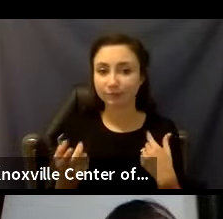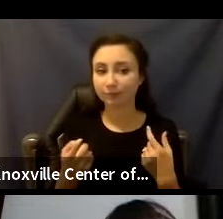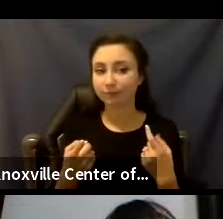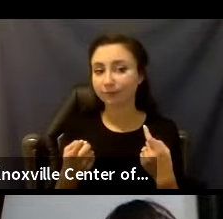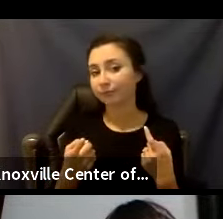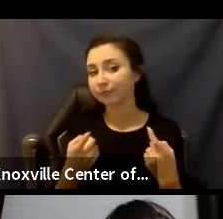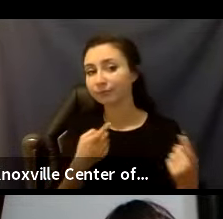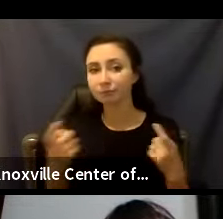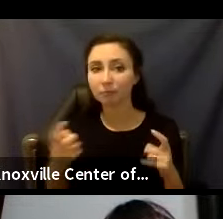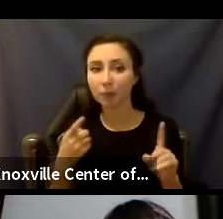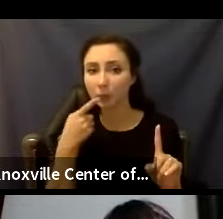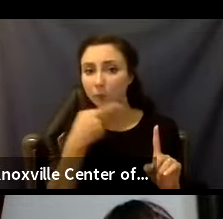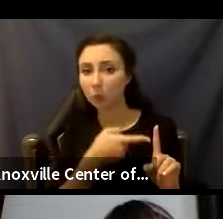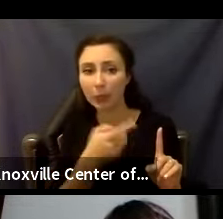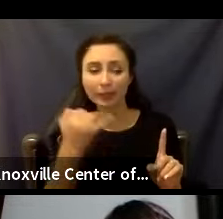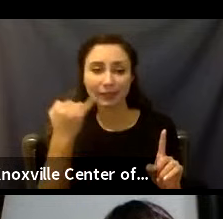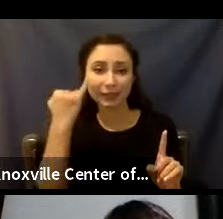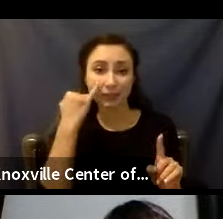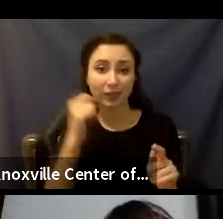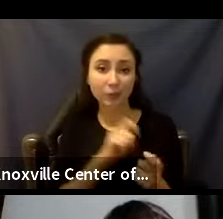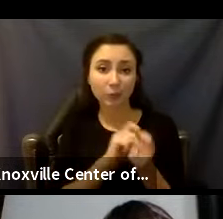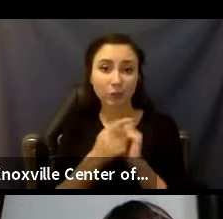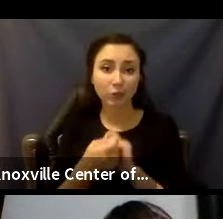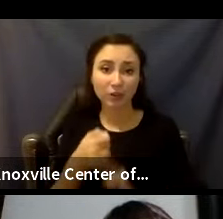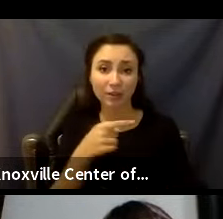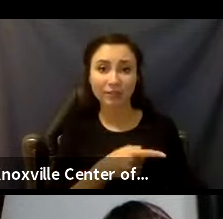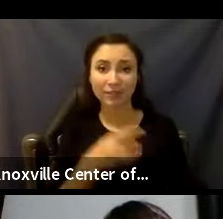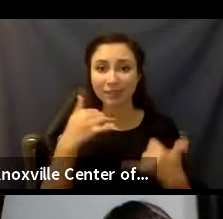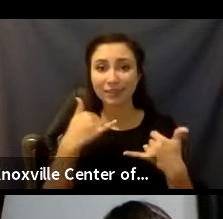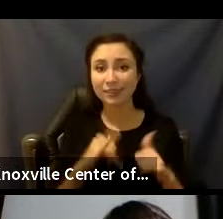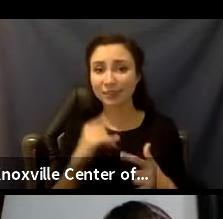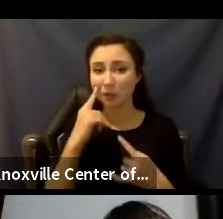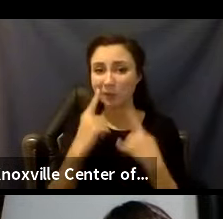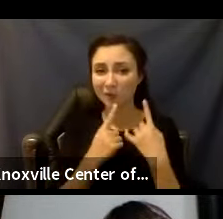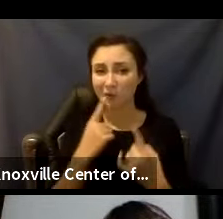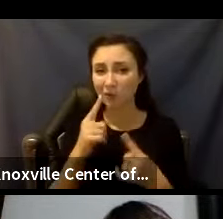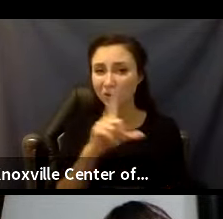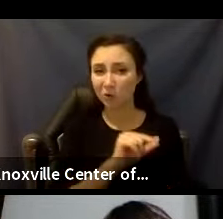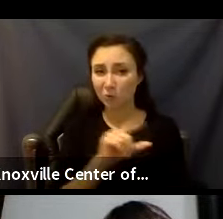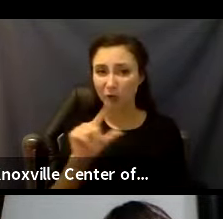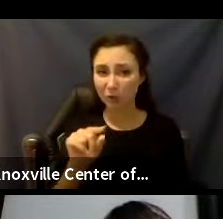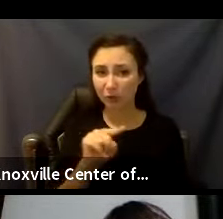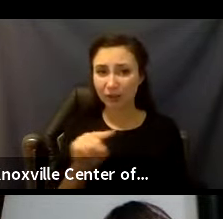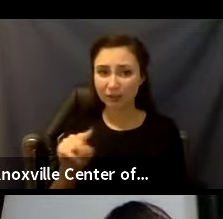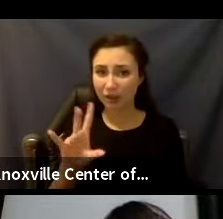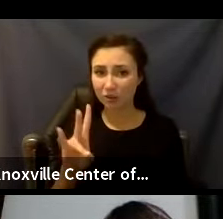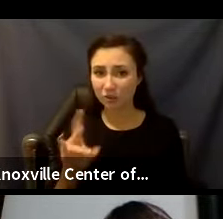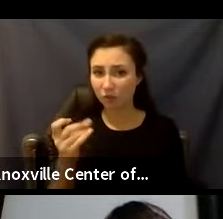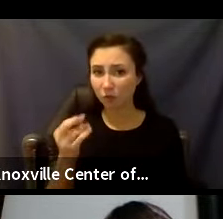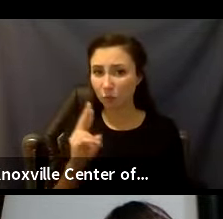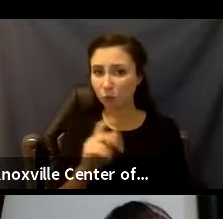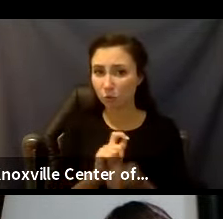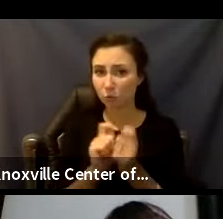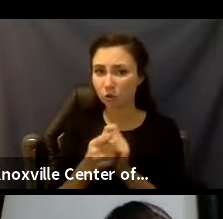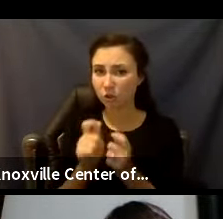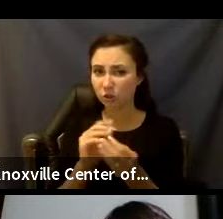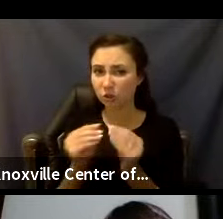administrative point. If we change this, is this still considered 2020-7, or do we renumber it?